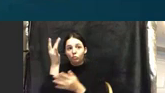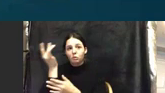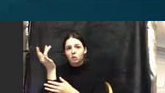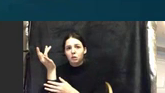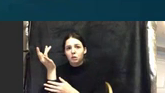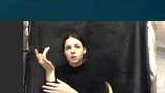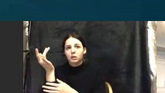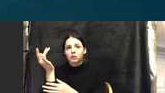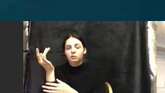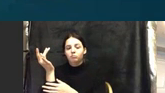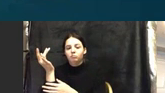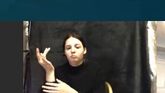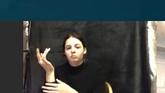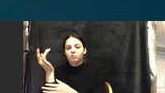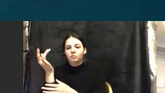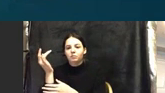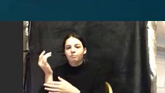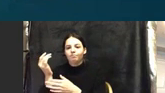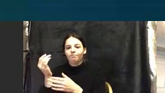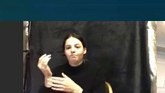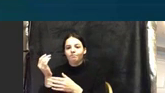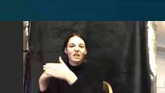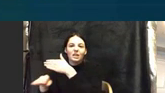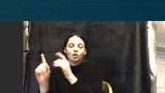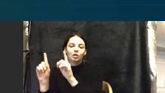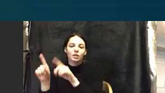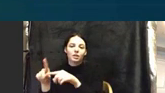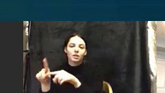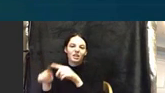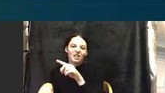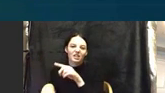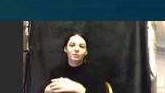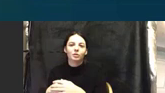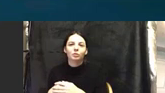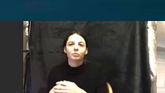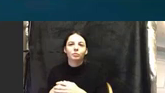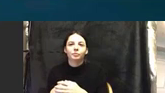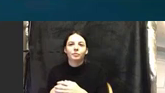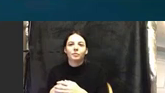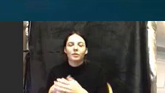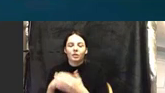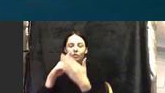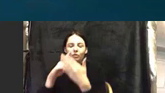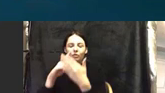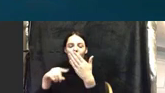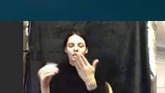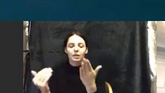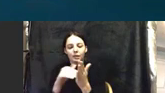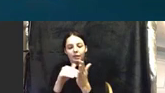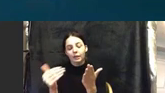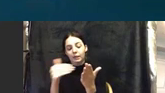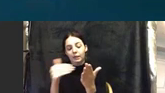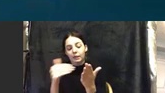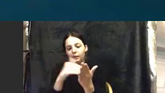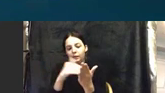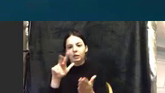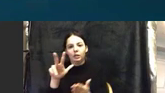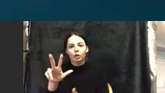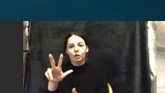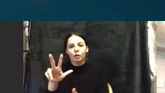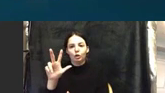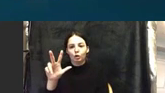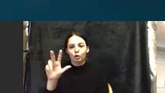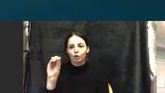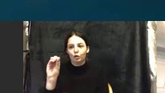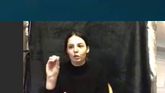through 30,000 words in my book over and over again to make sure that I got the details correct, because I see it as